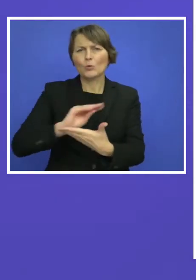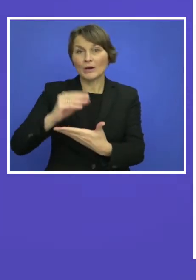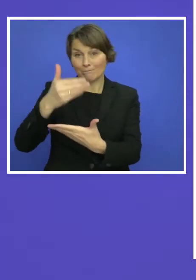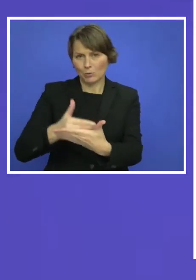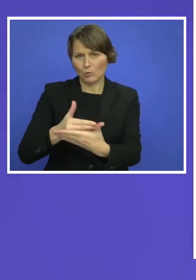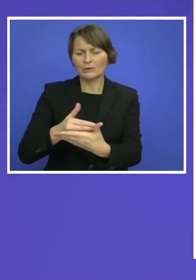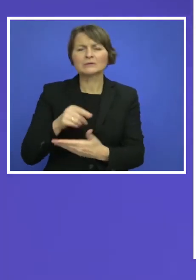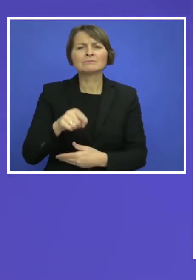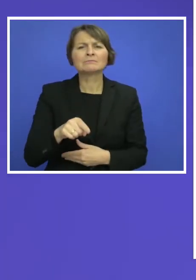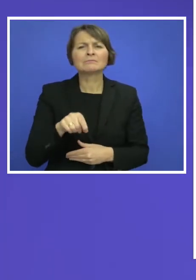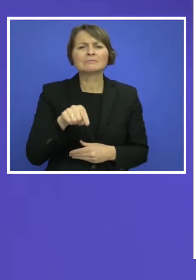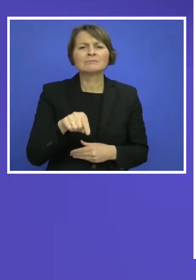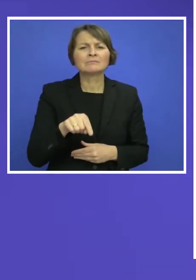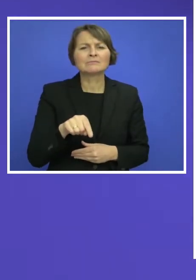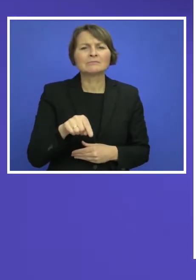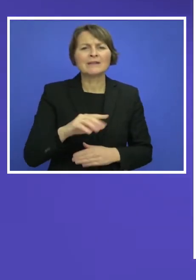on average, only